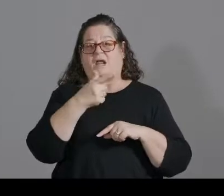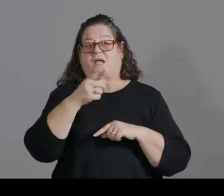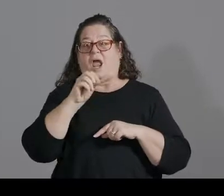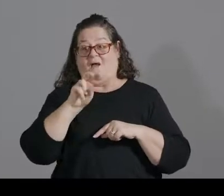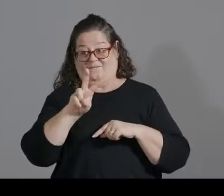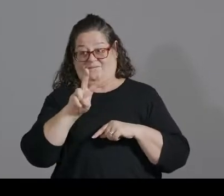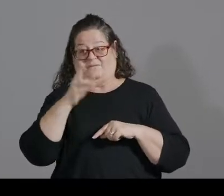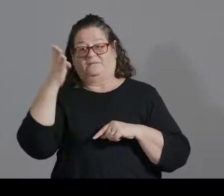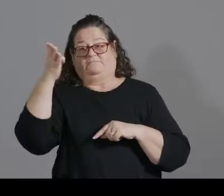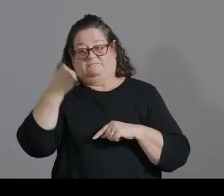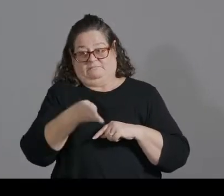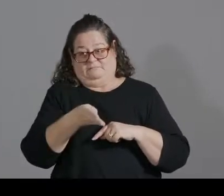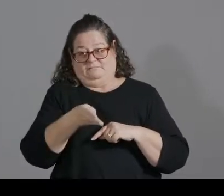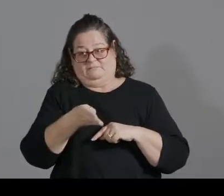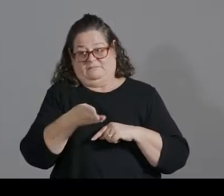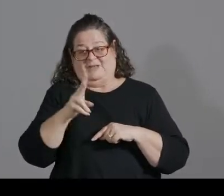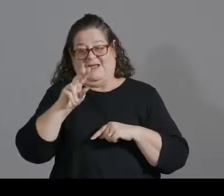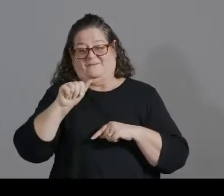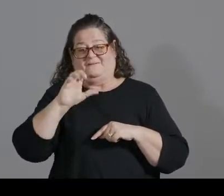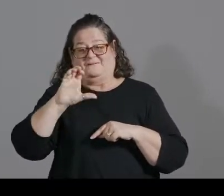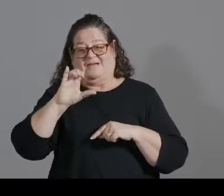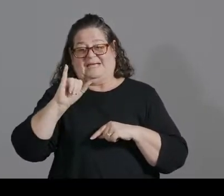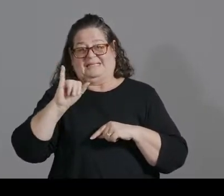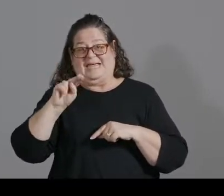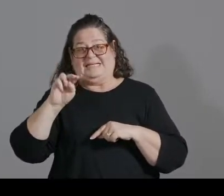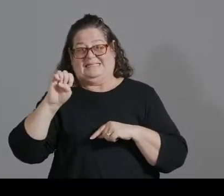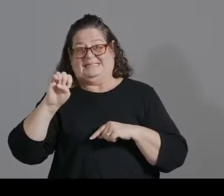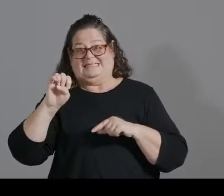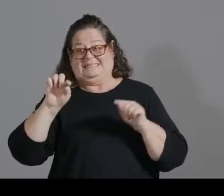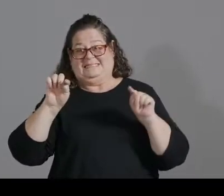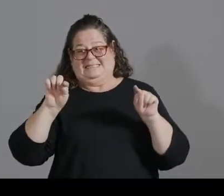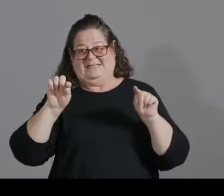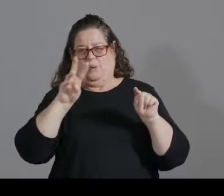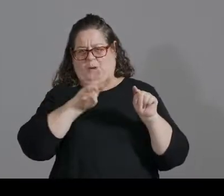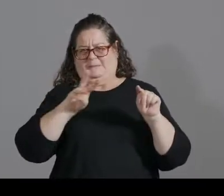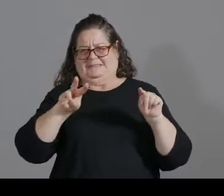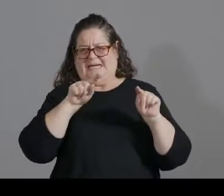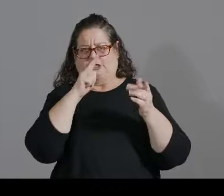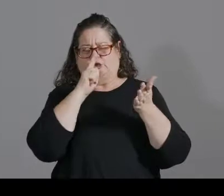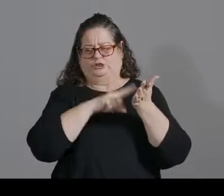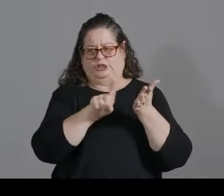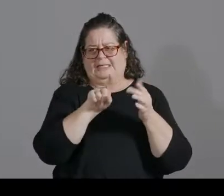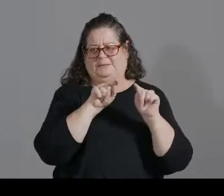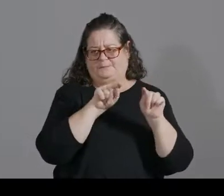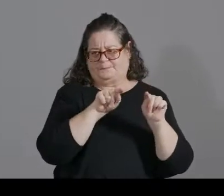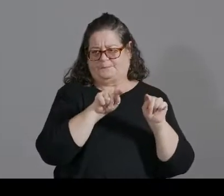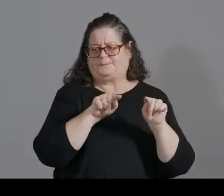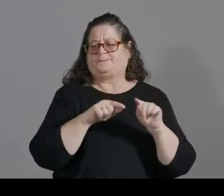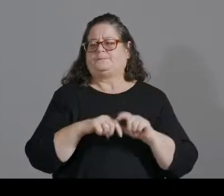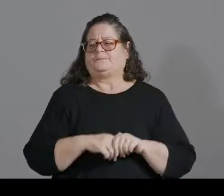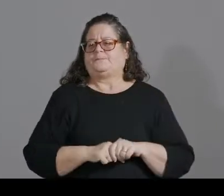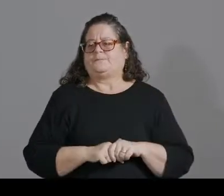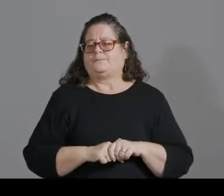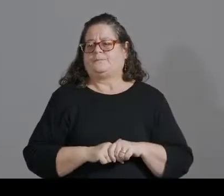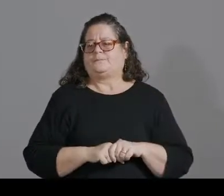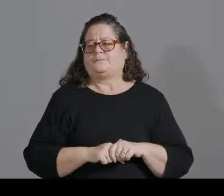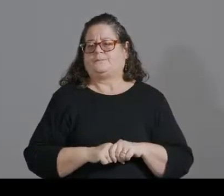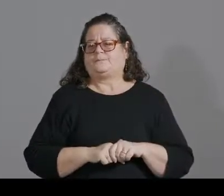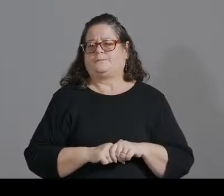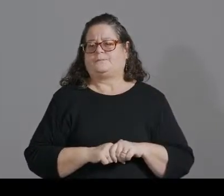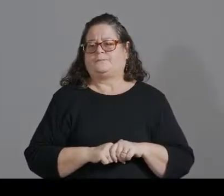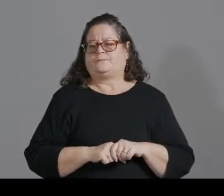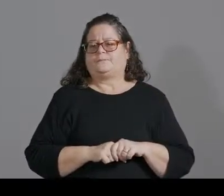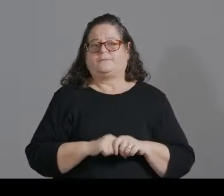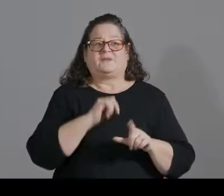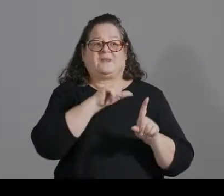older, along with the state vaccination sites and retail pharmacies that have been given vaccines supplied from the federal